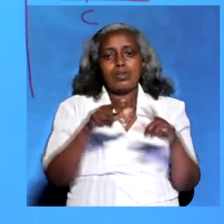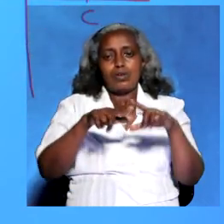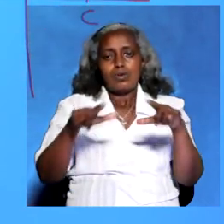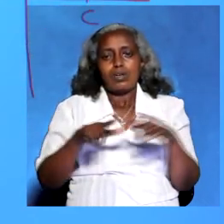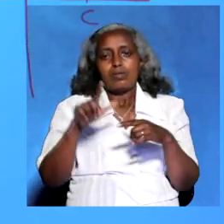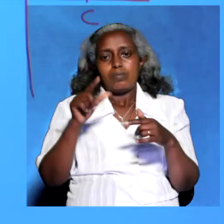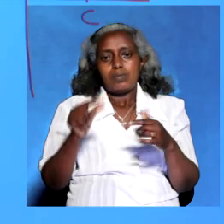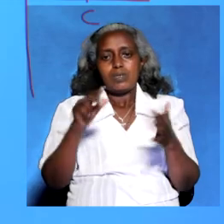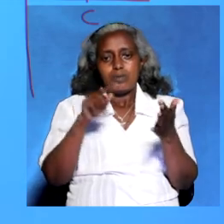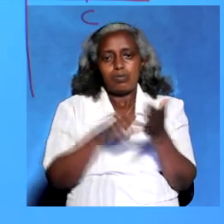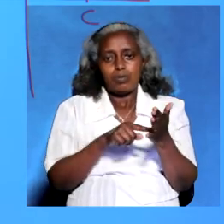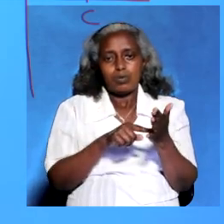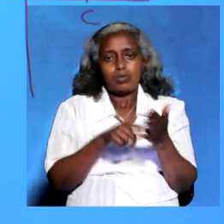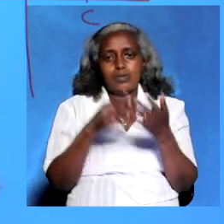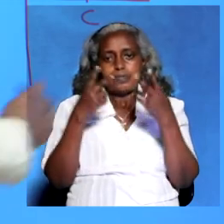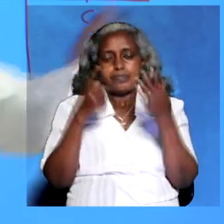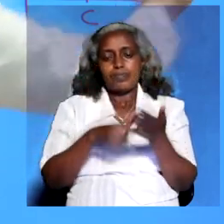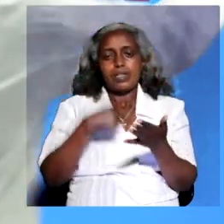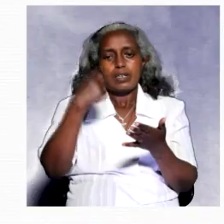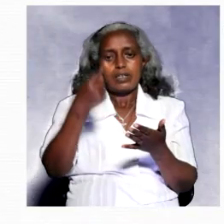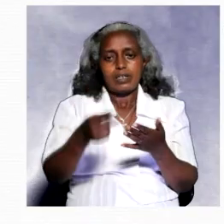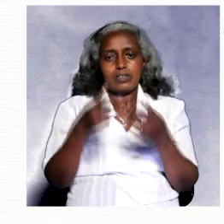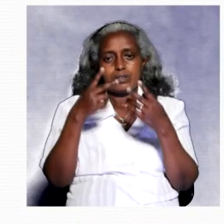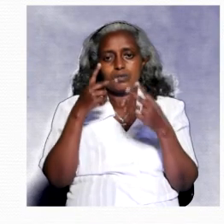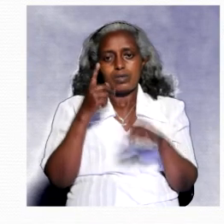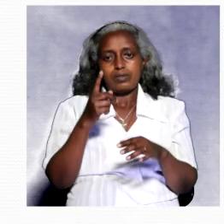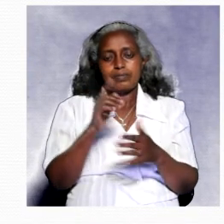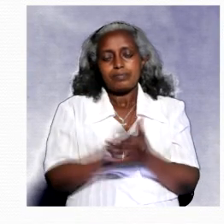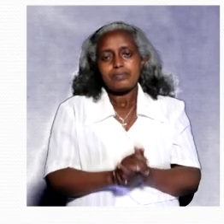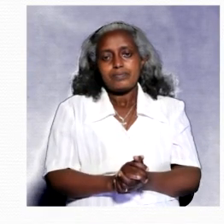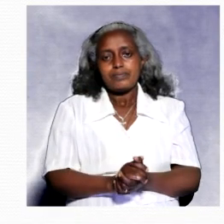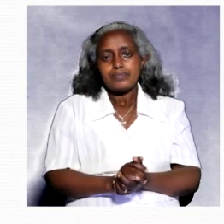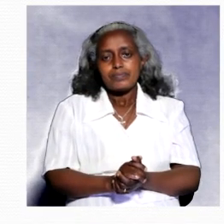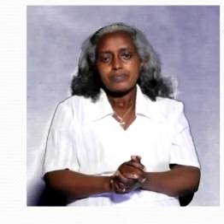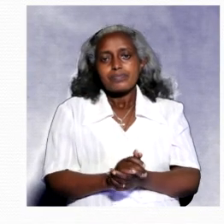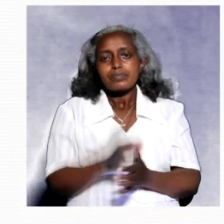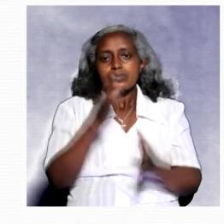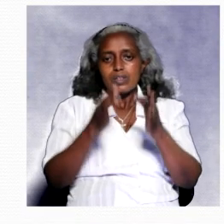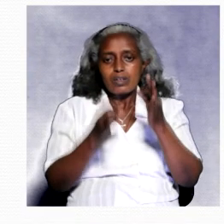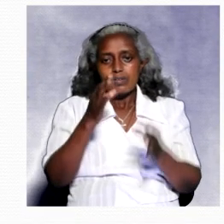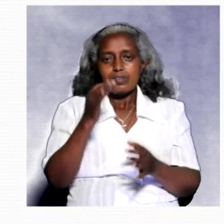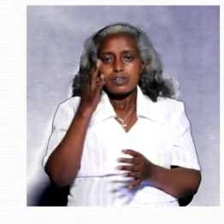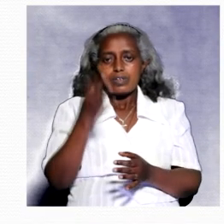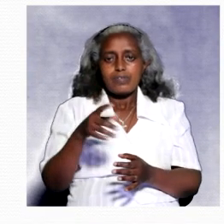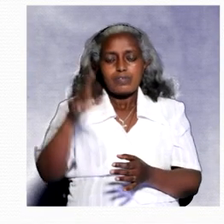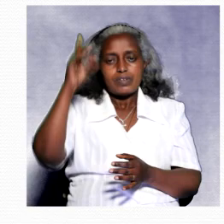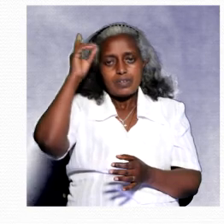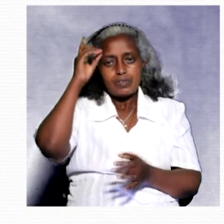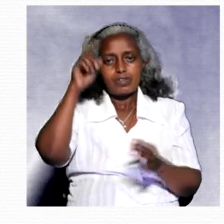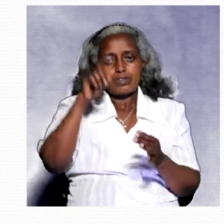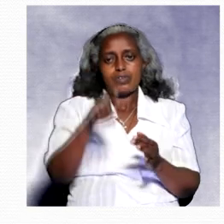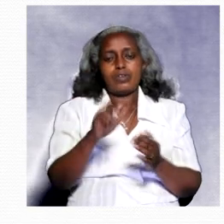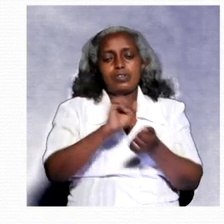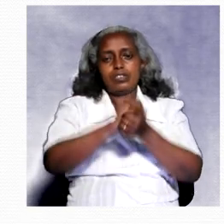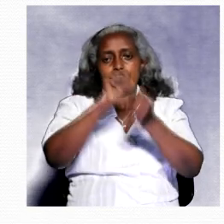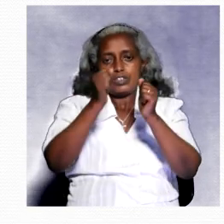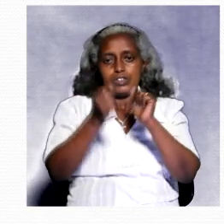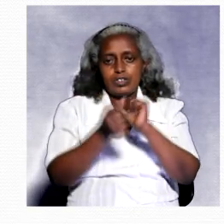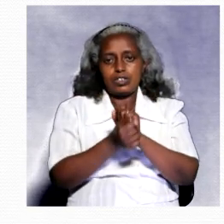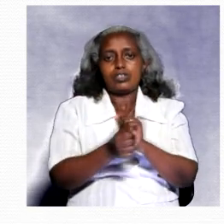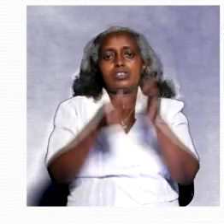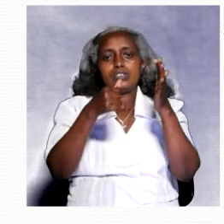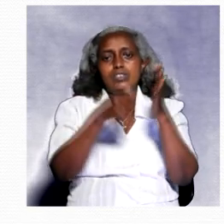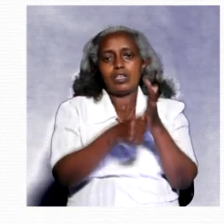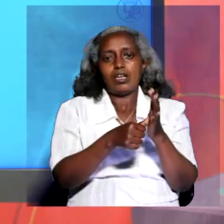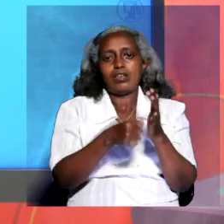minimum point. Now let's see the next one. If f derivative of x changes the